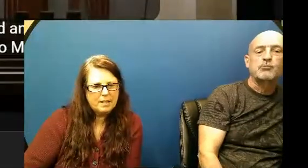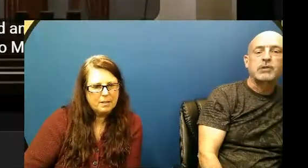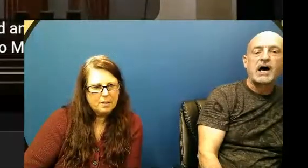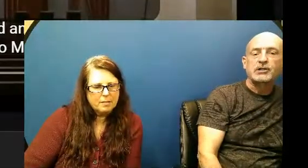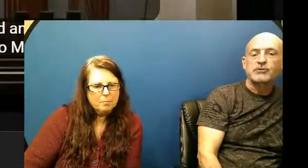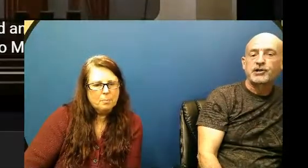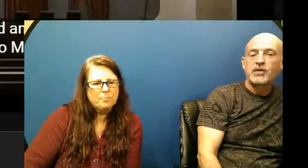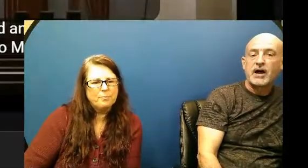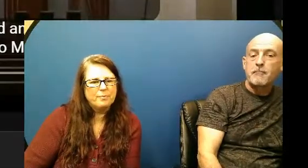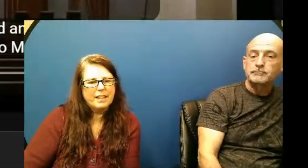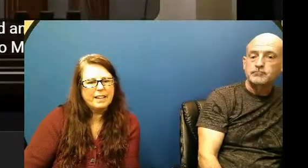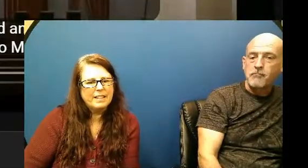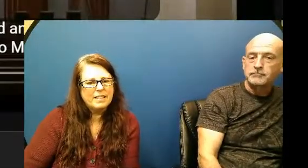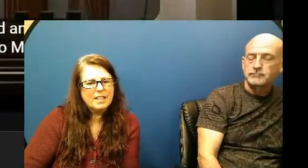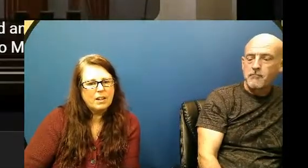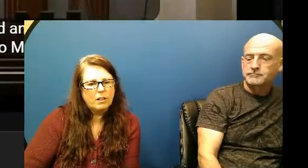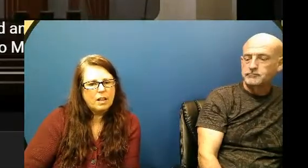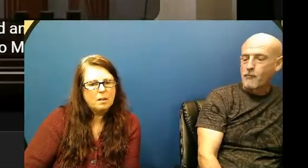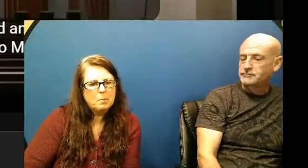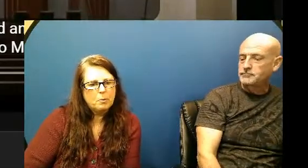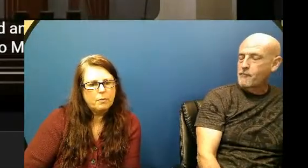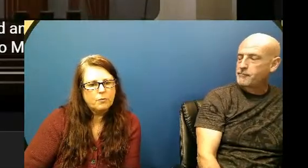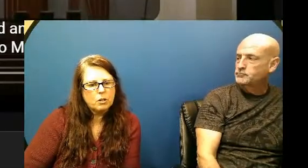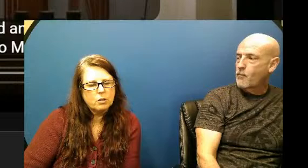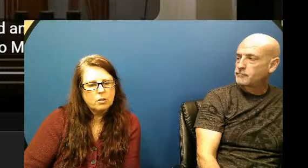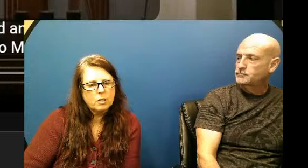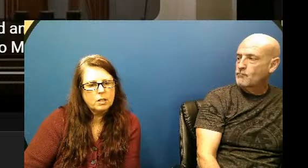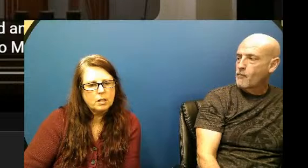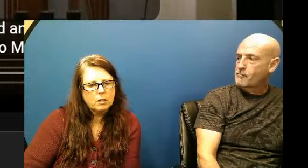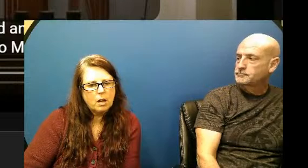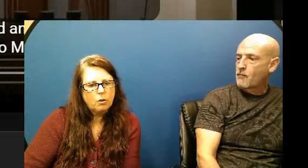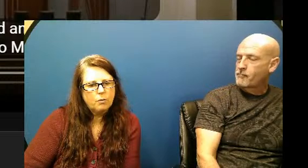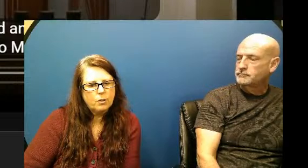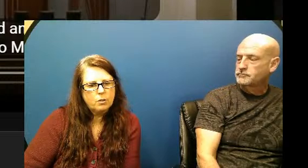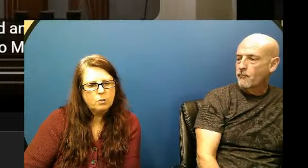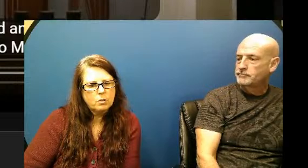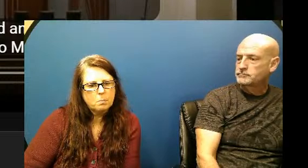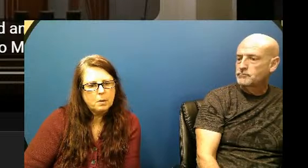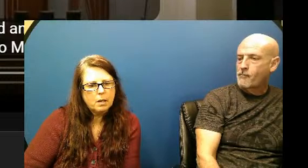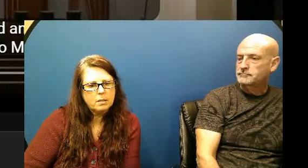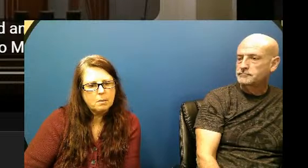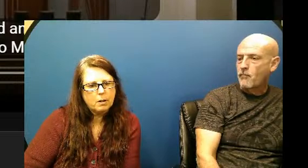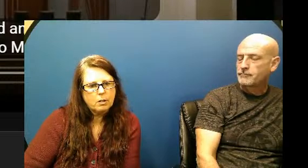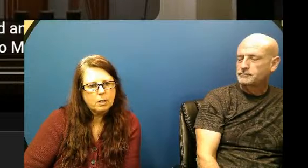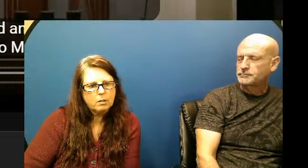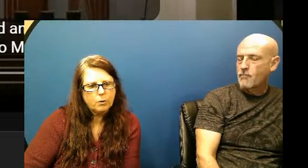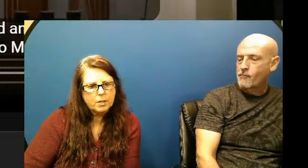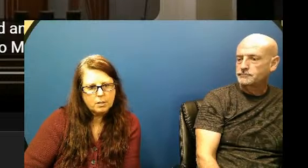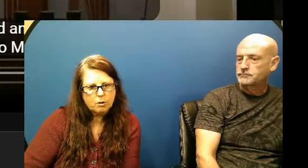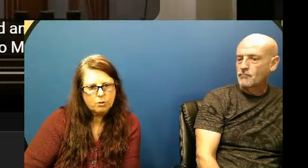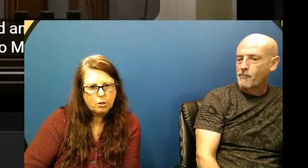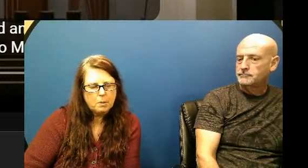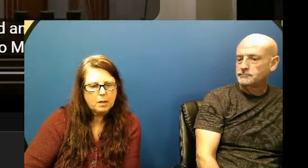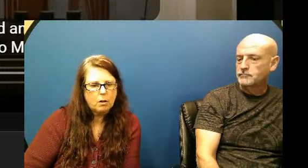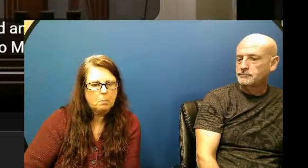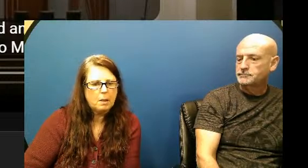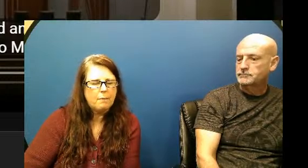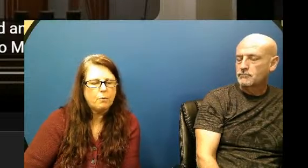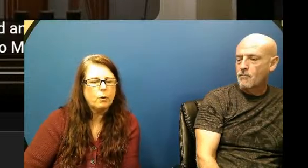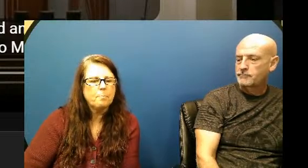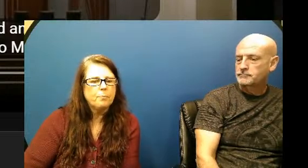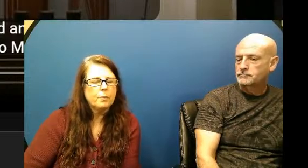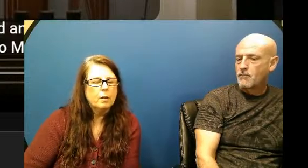I'm too blind to read that. Yeah, he said a lot of people have turned to TikTok over the news because Americans' voices are so big